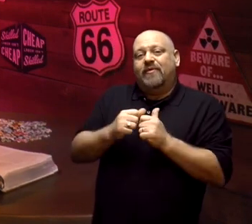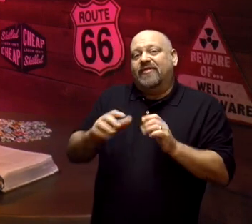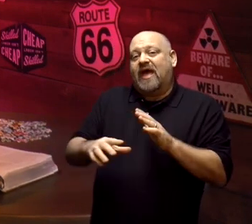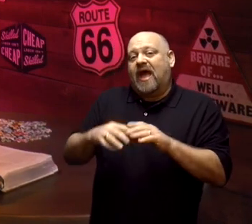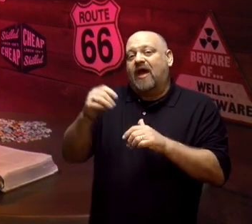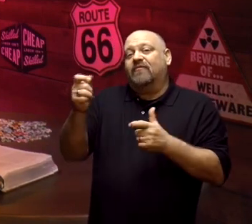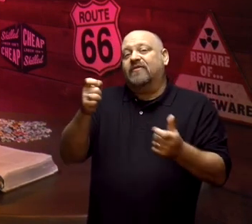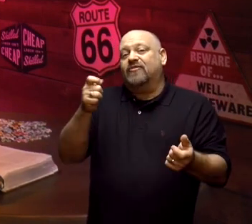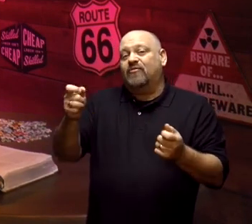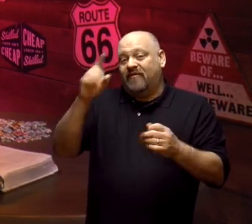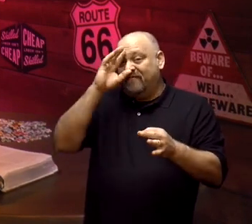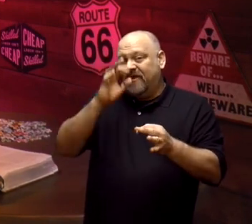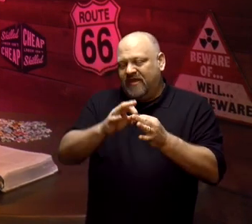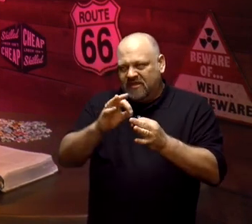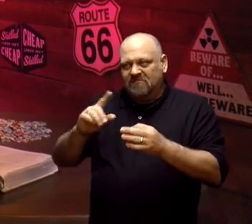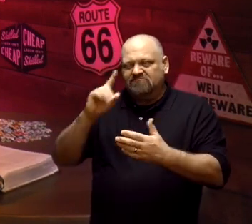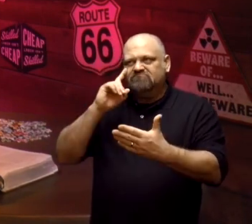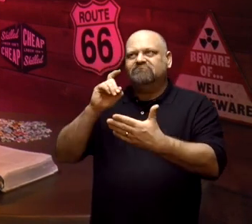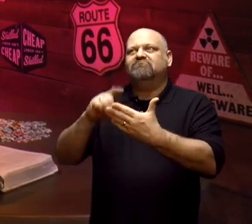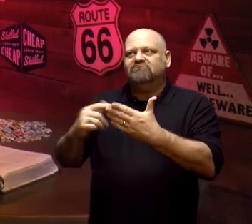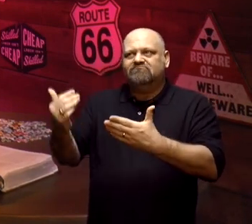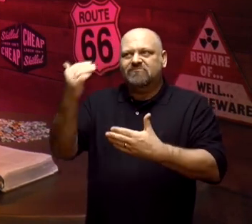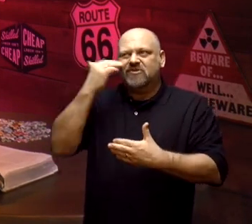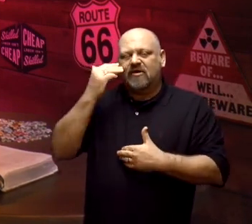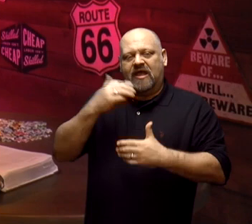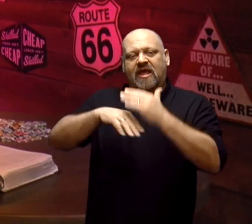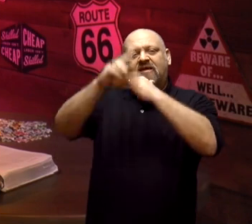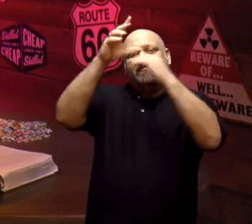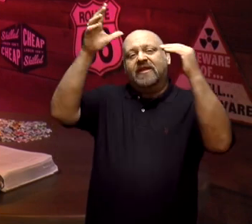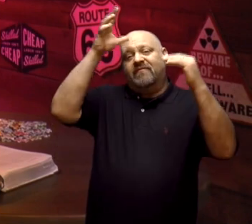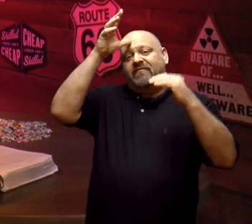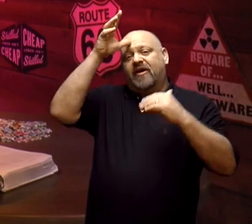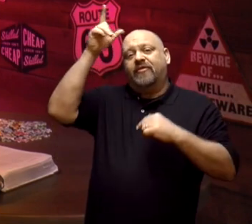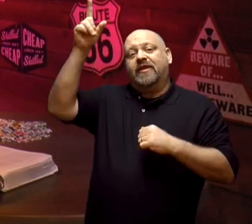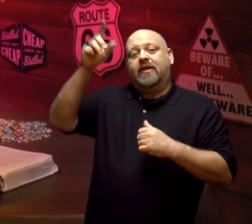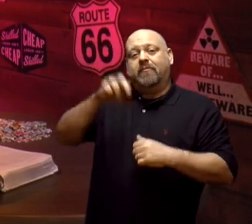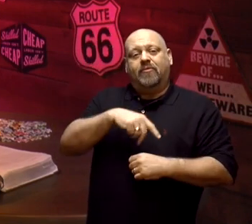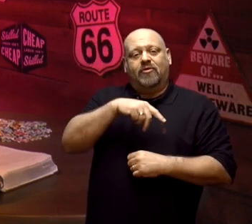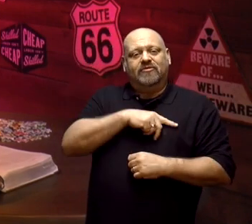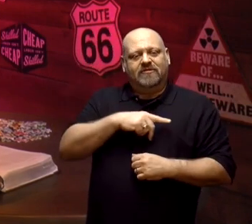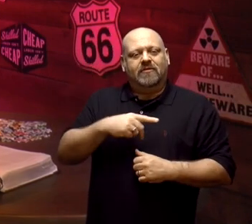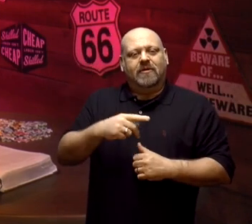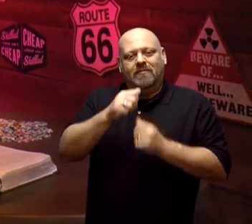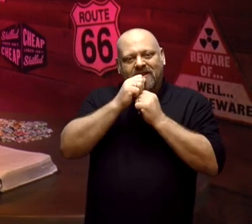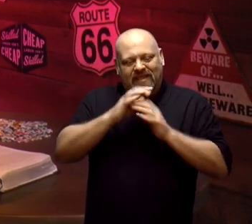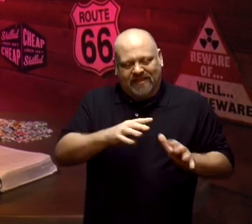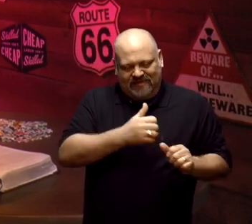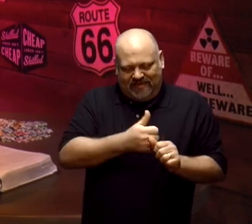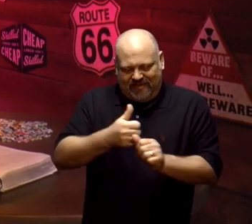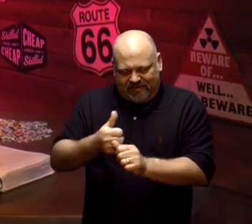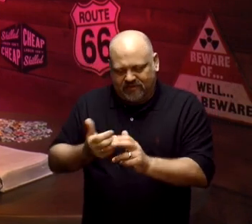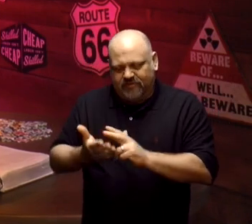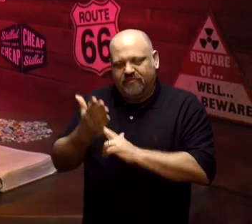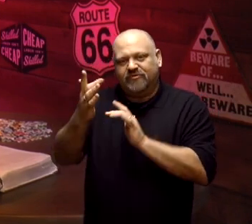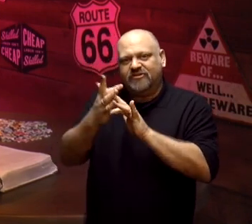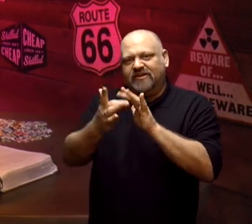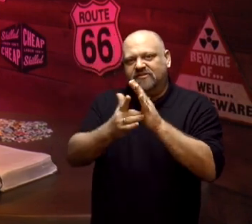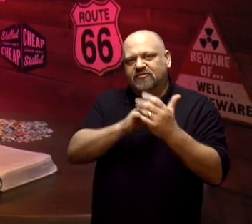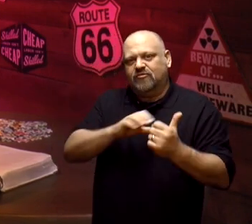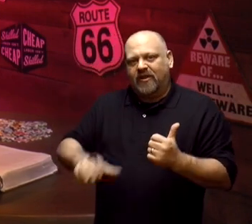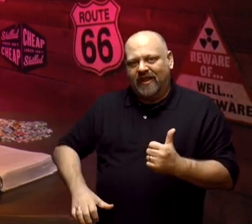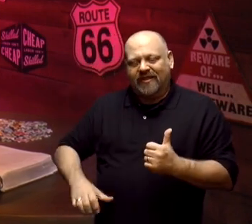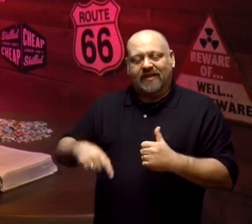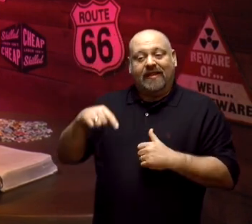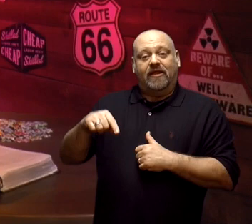faith recognize that our Heavenly Father has personal blessings for each and every one through Jesus Christ.